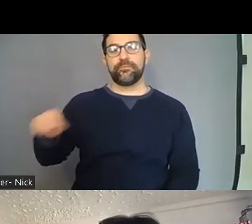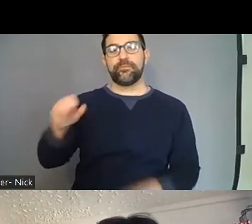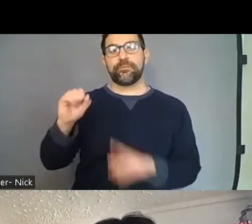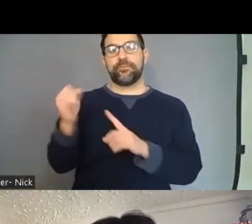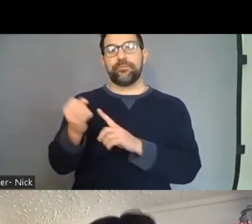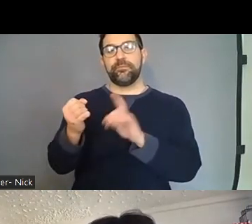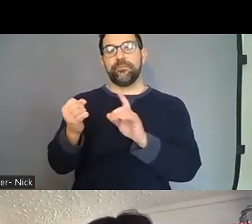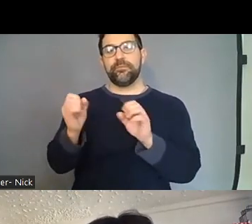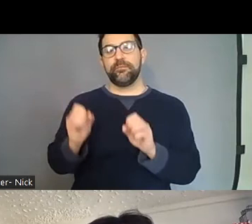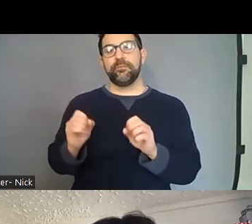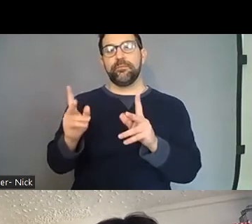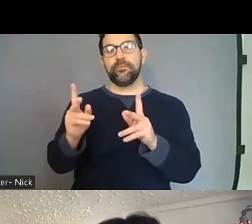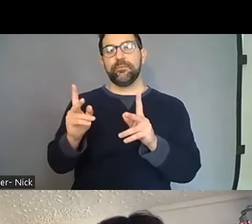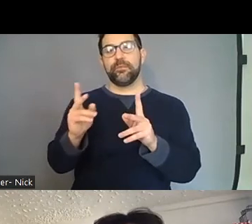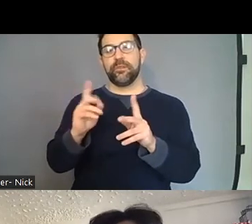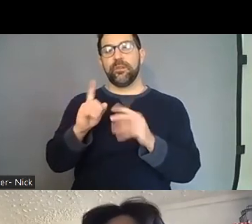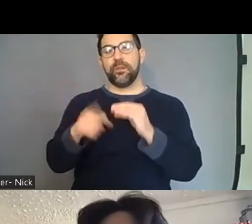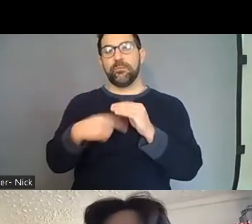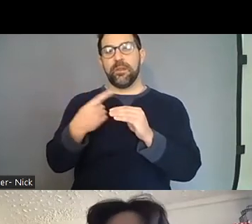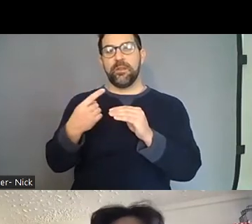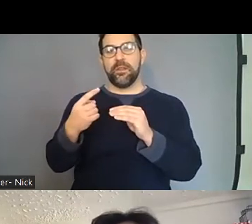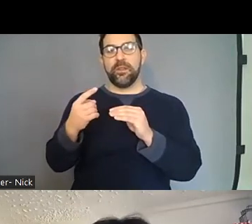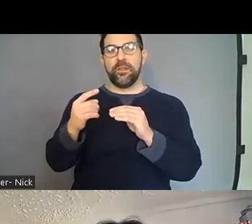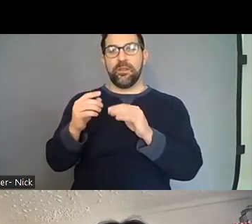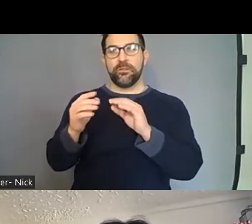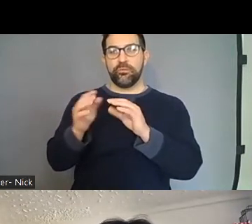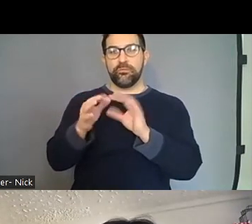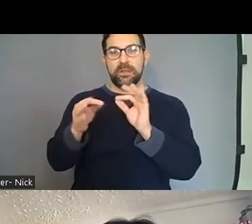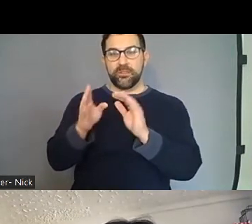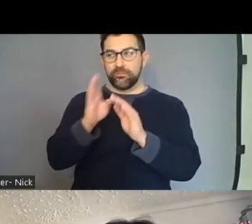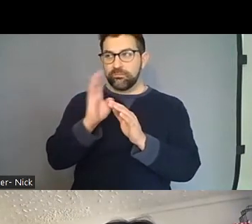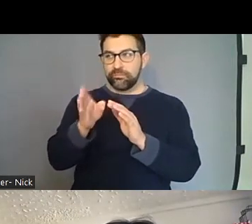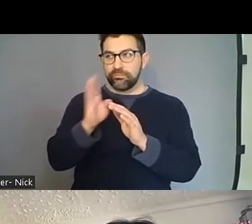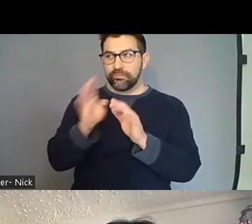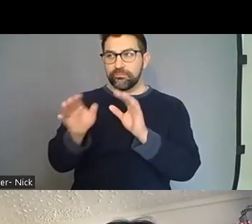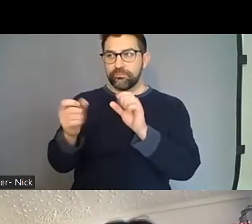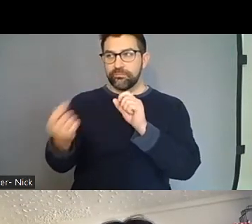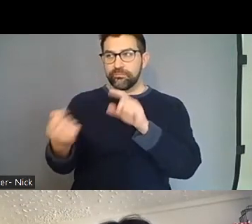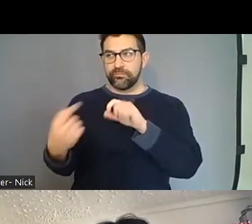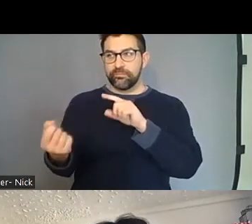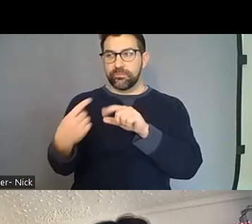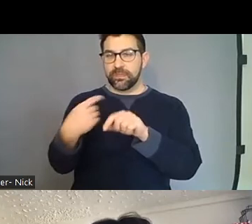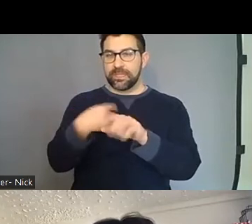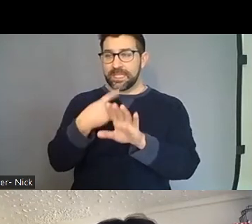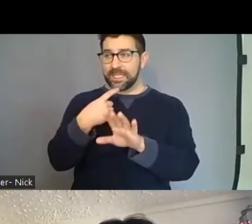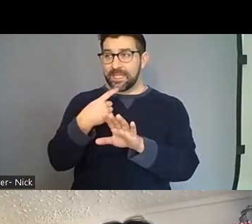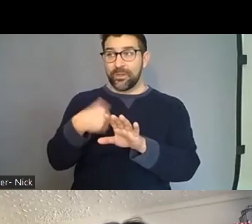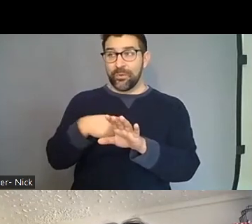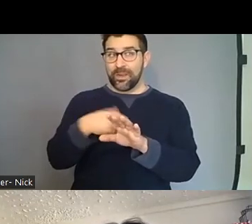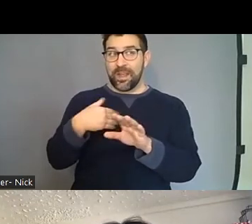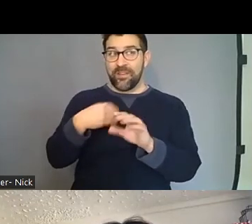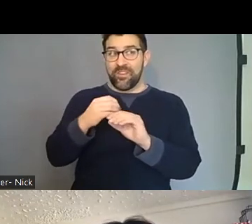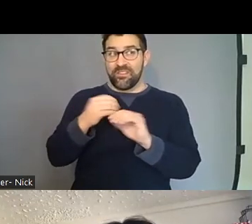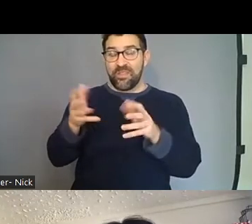kind of like talk to them through DM, like through Instagram, I kind of just told them like, we literally have nothing left to